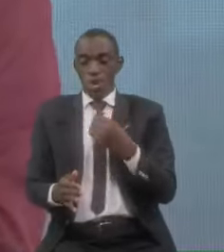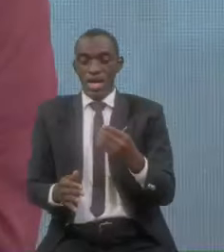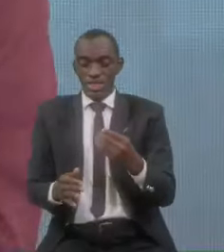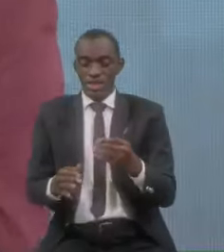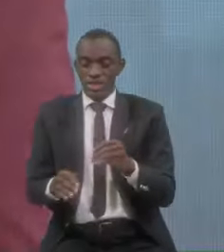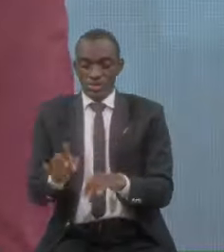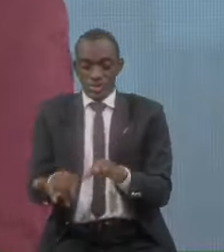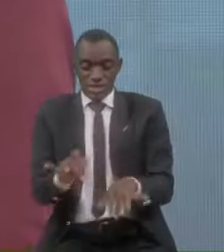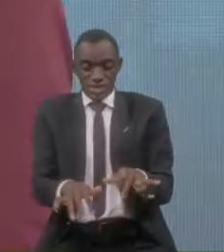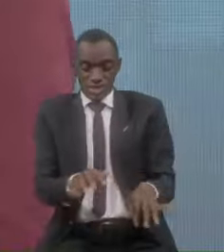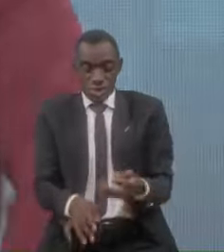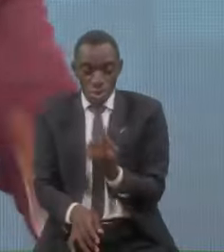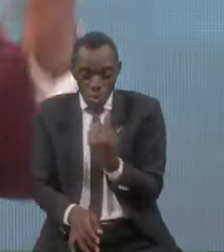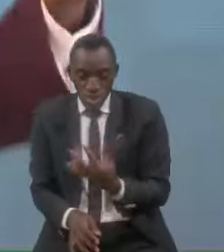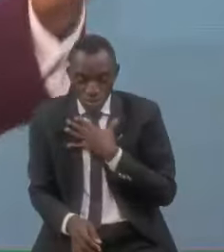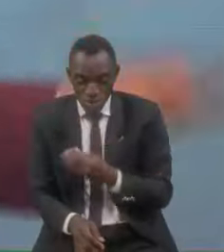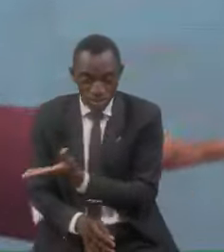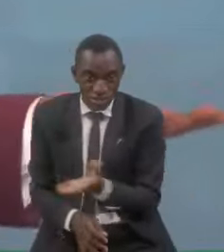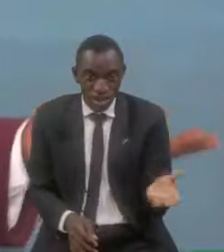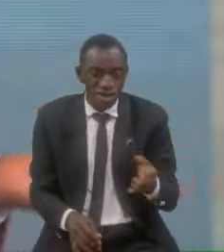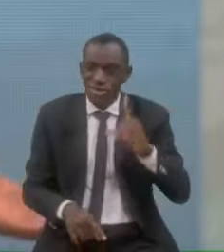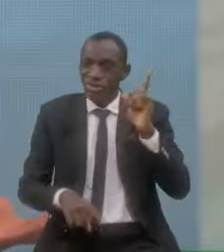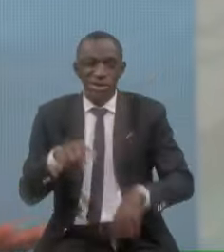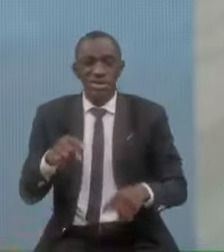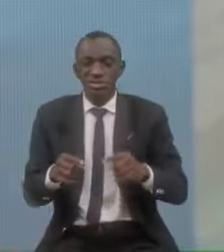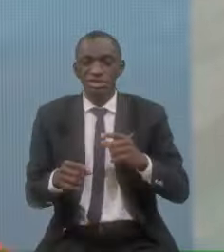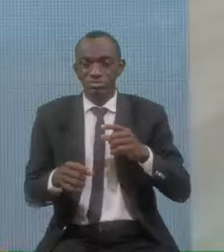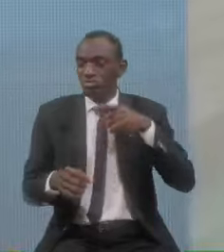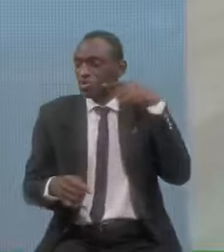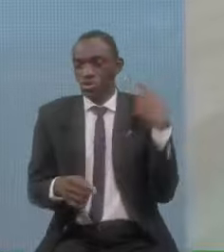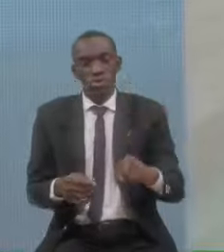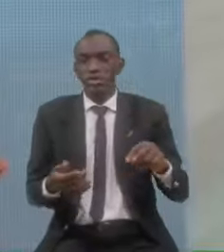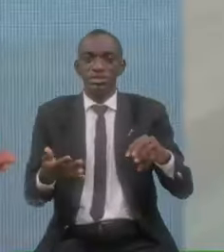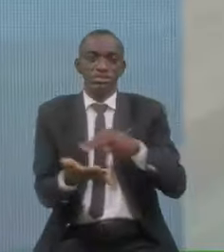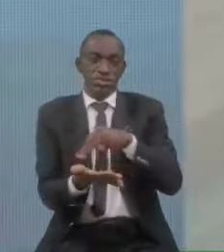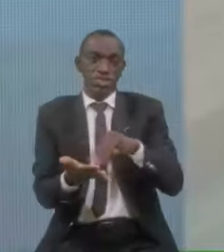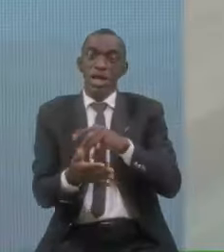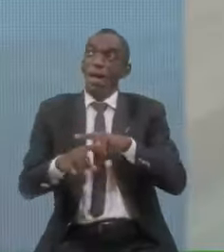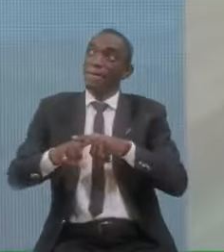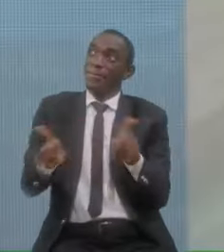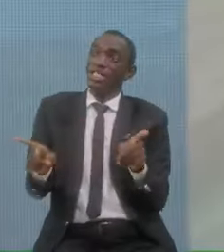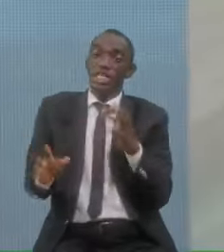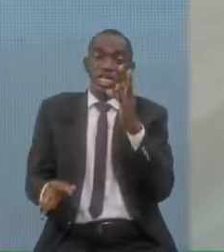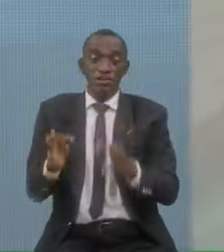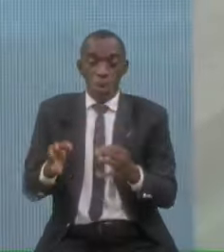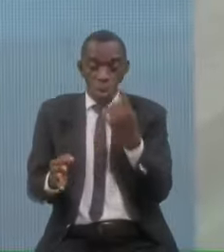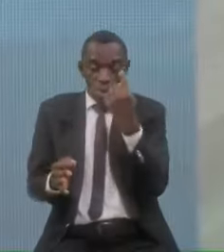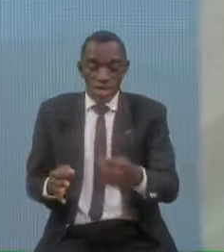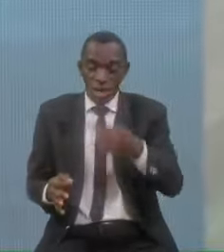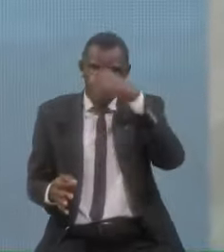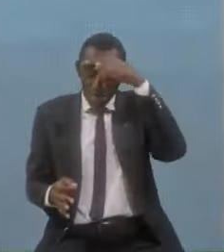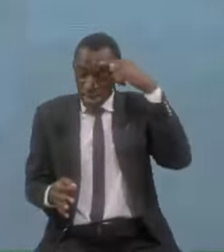to play his music. If it's only the black keys, they'll not be able to play